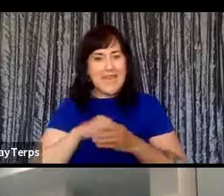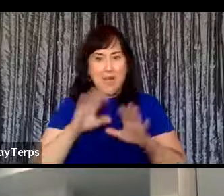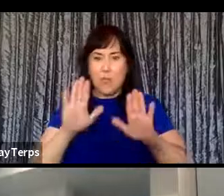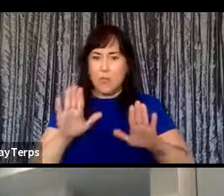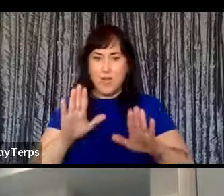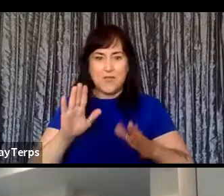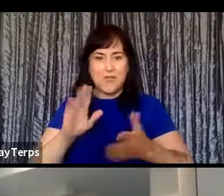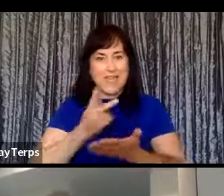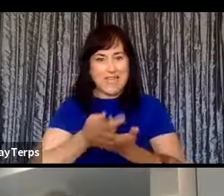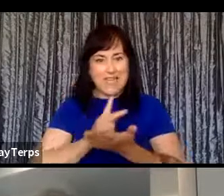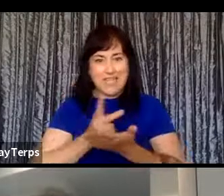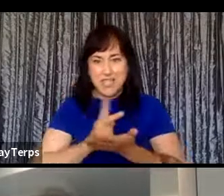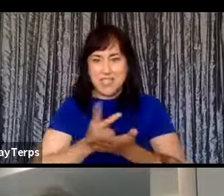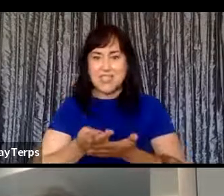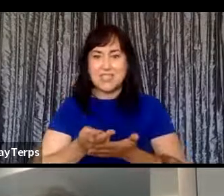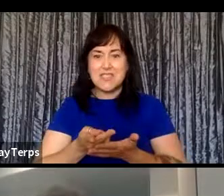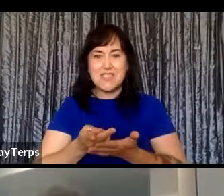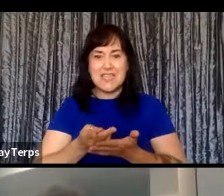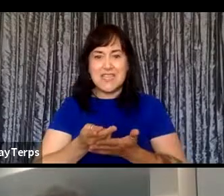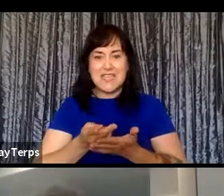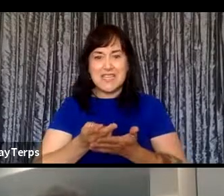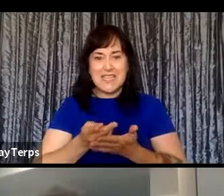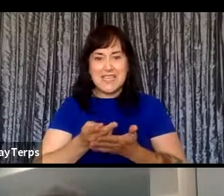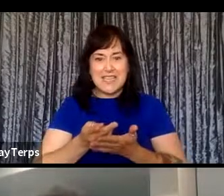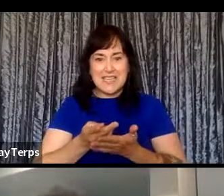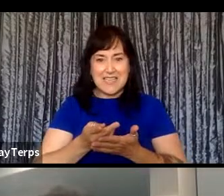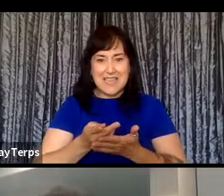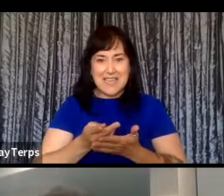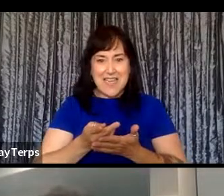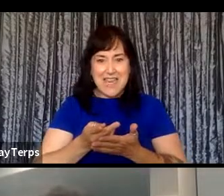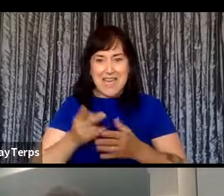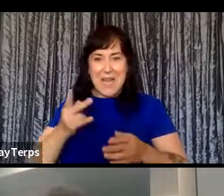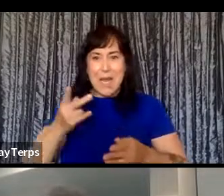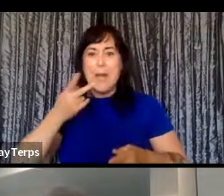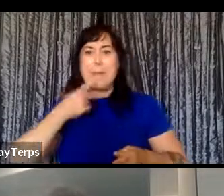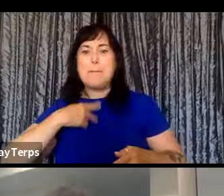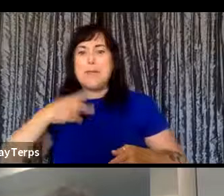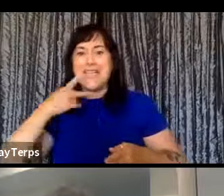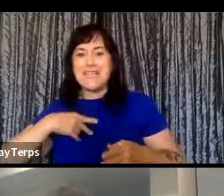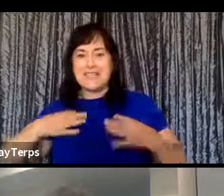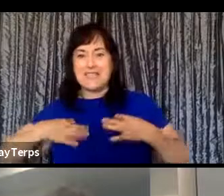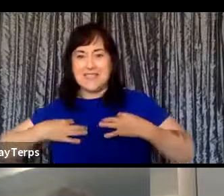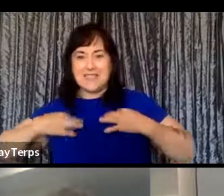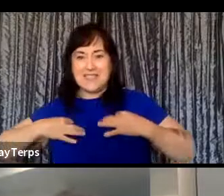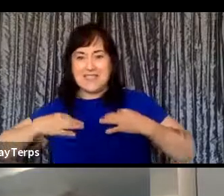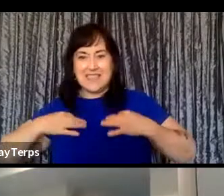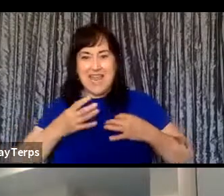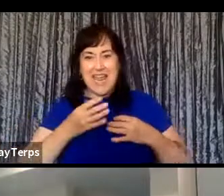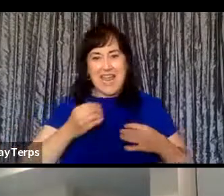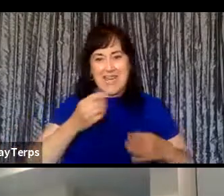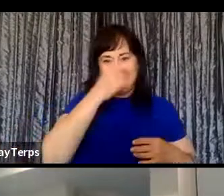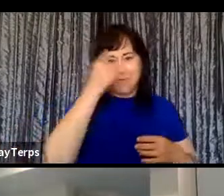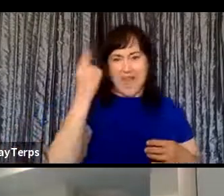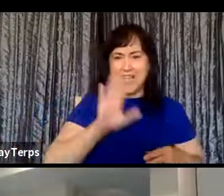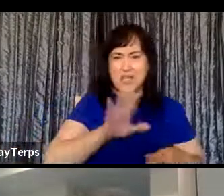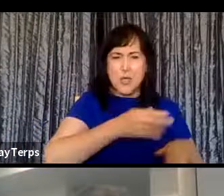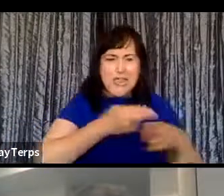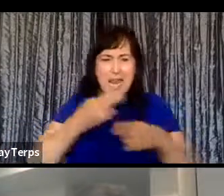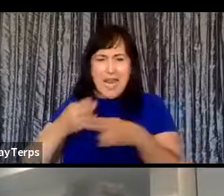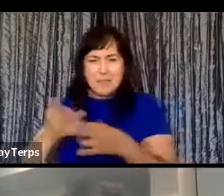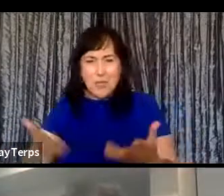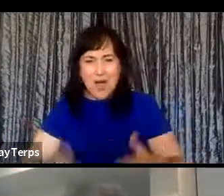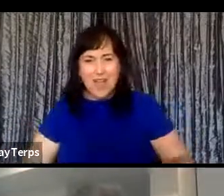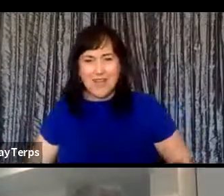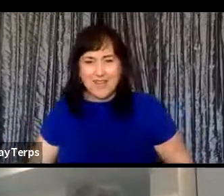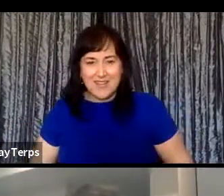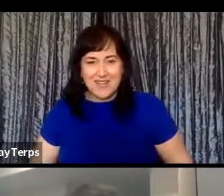kitchen in a pink cerise top and also a black top. If you can tell me what your names are, if that's okay.